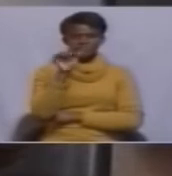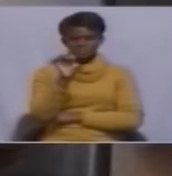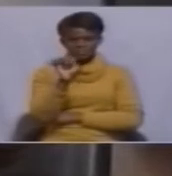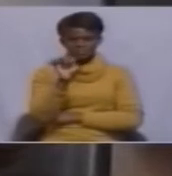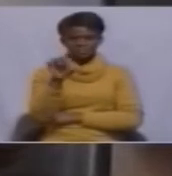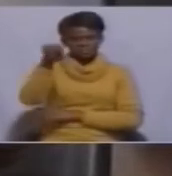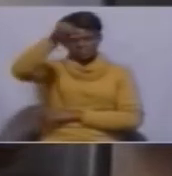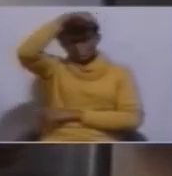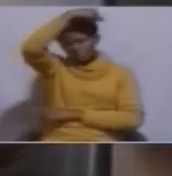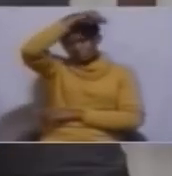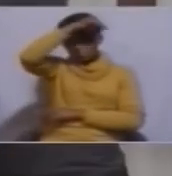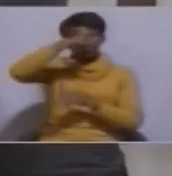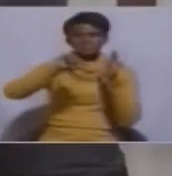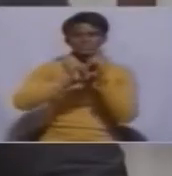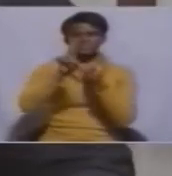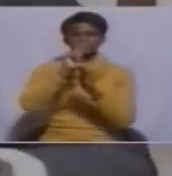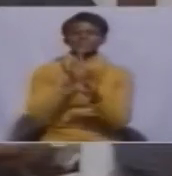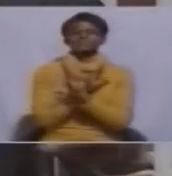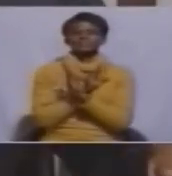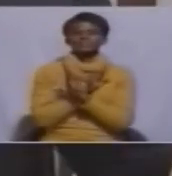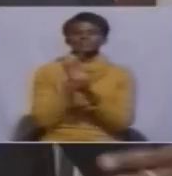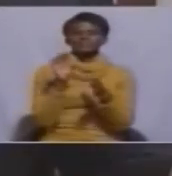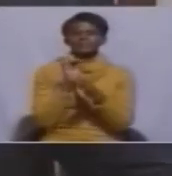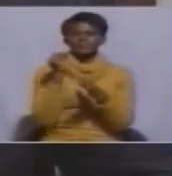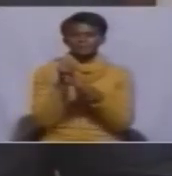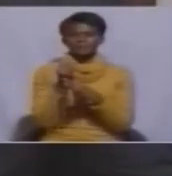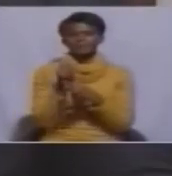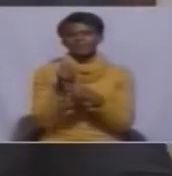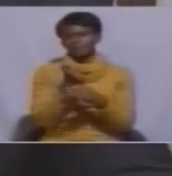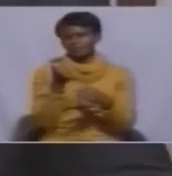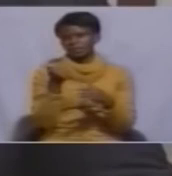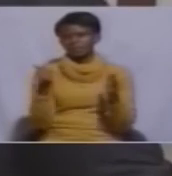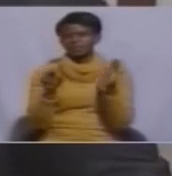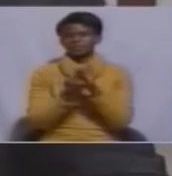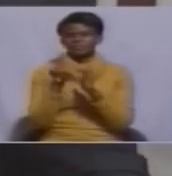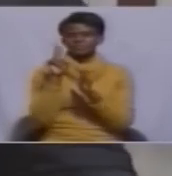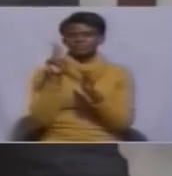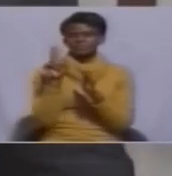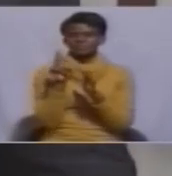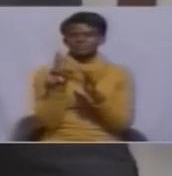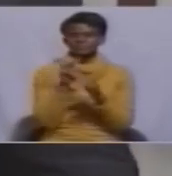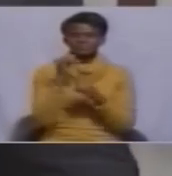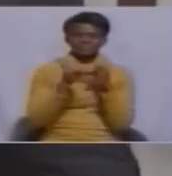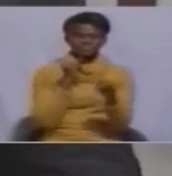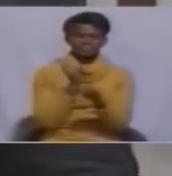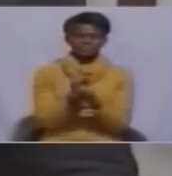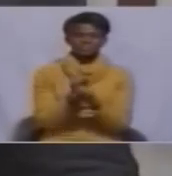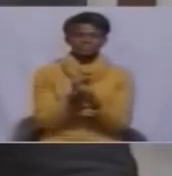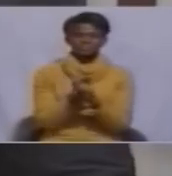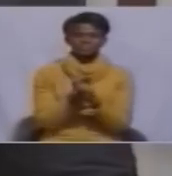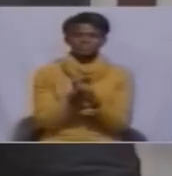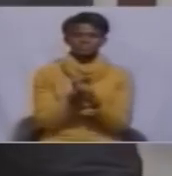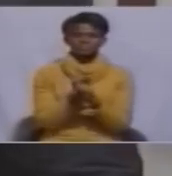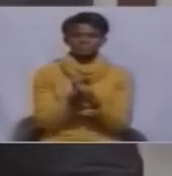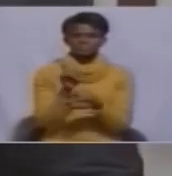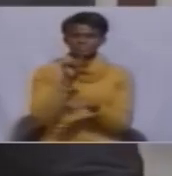a degree from University of Zambia or any other recognized university internationally. I don't